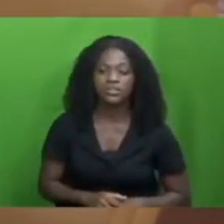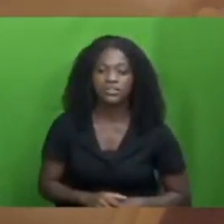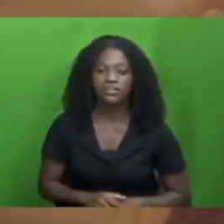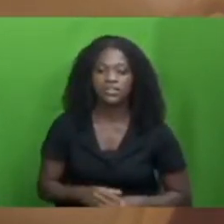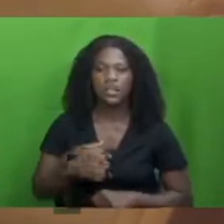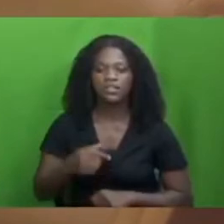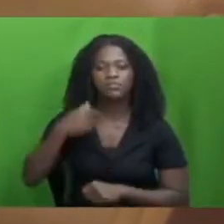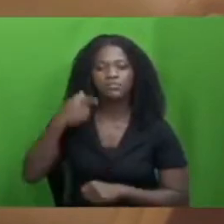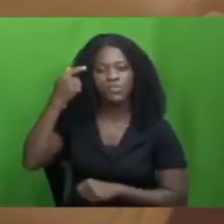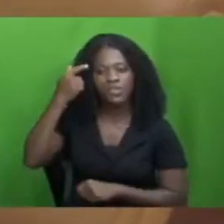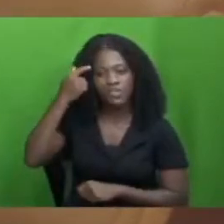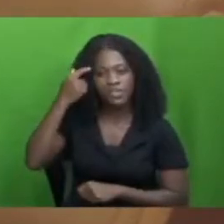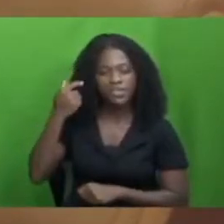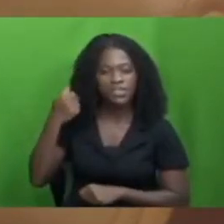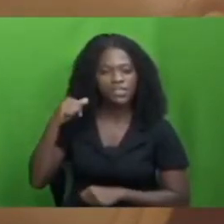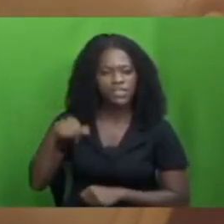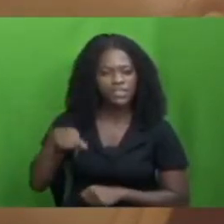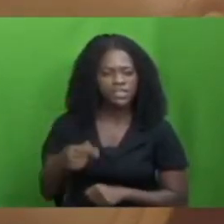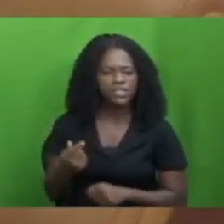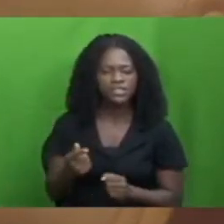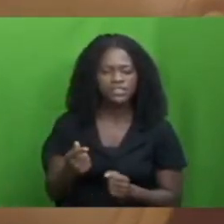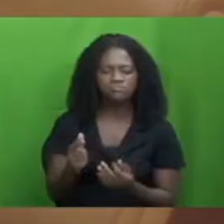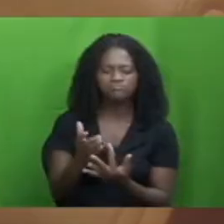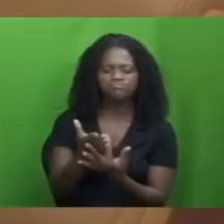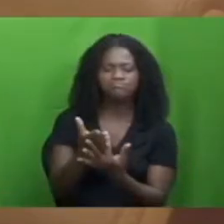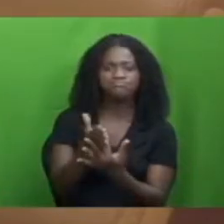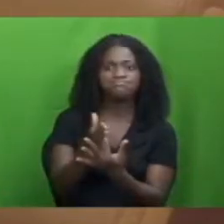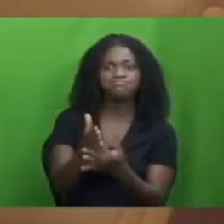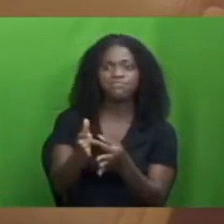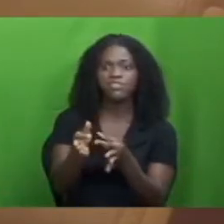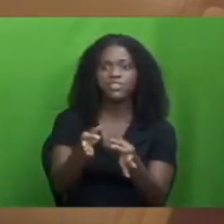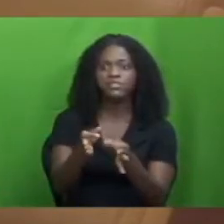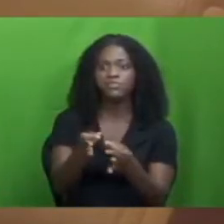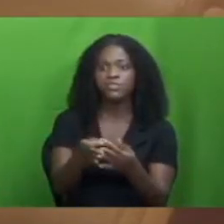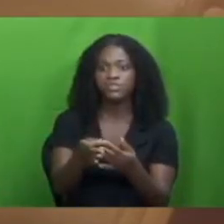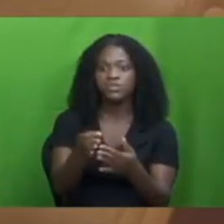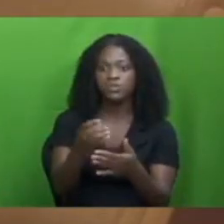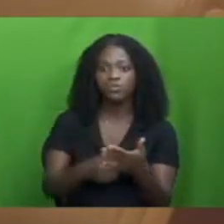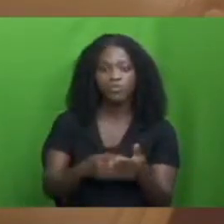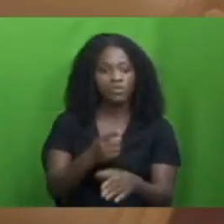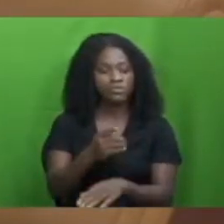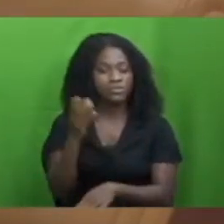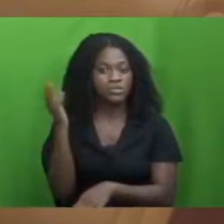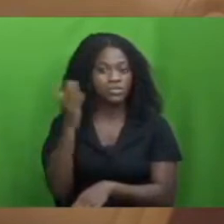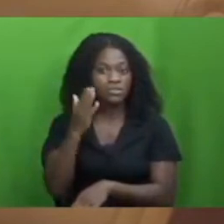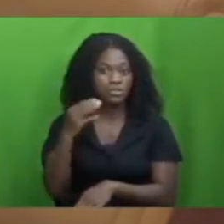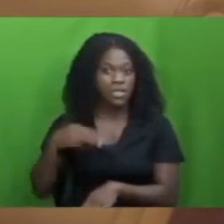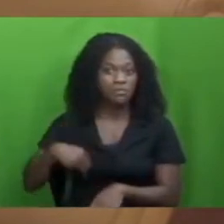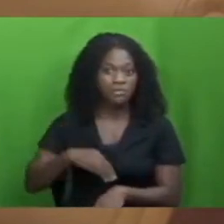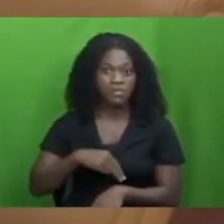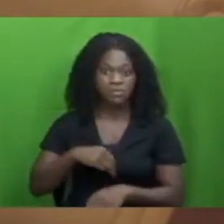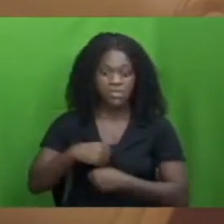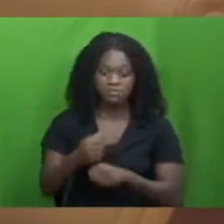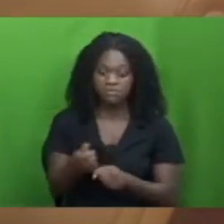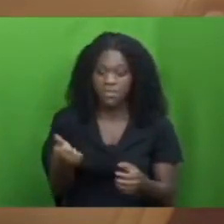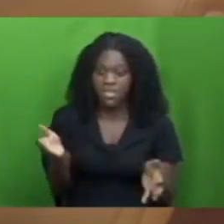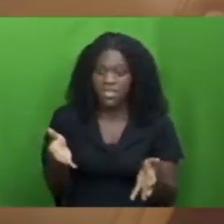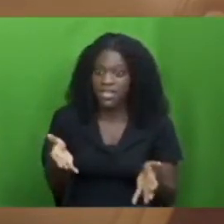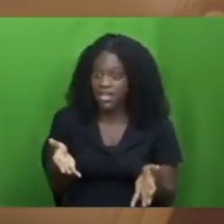Mr. Speaker, thank you for giving me the opportunity. Mr. Speaker, I think that we should